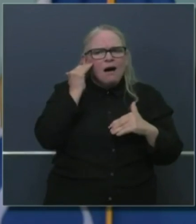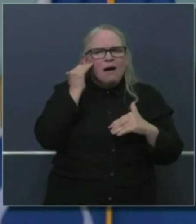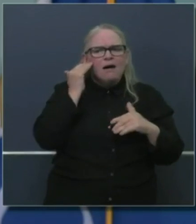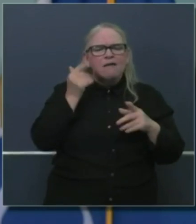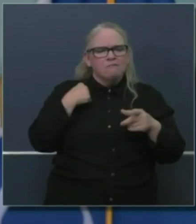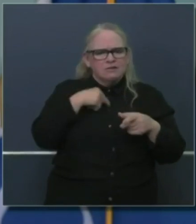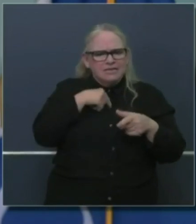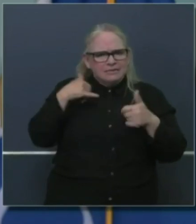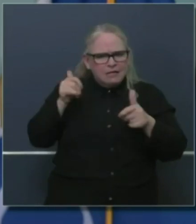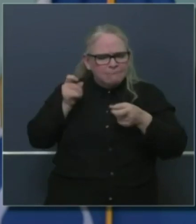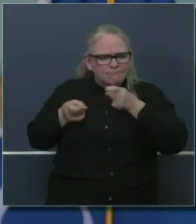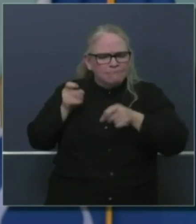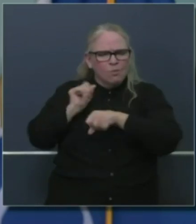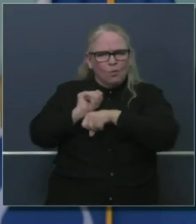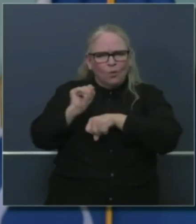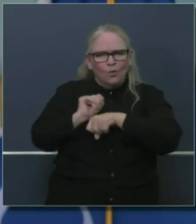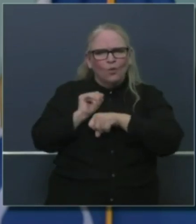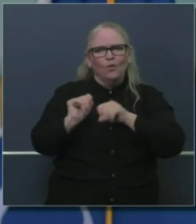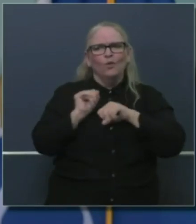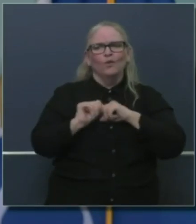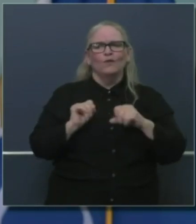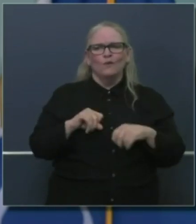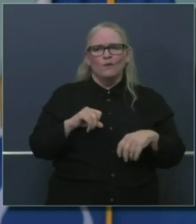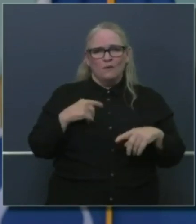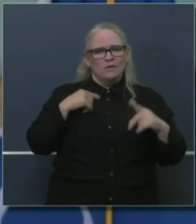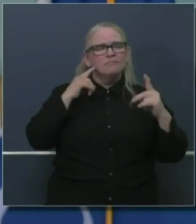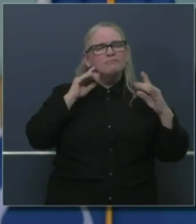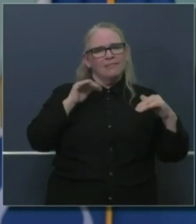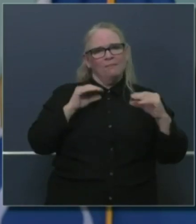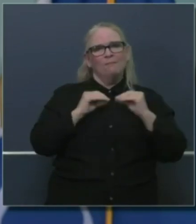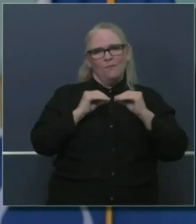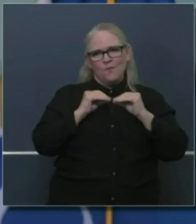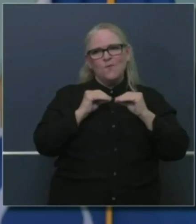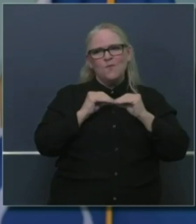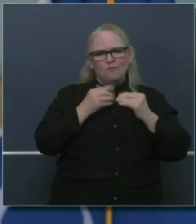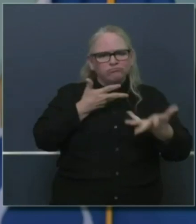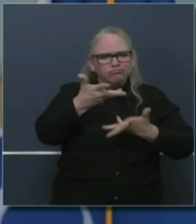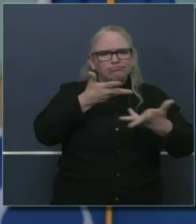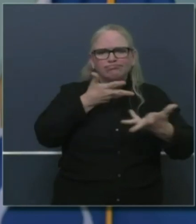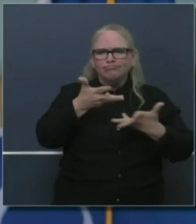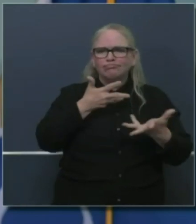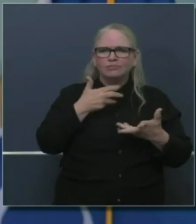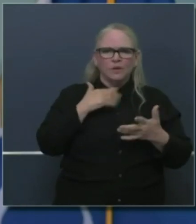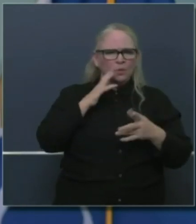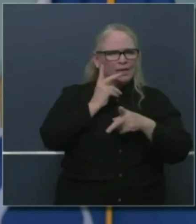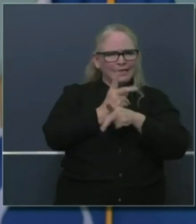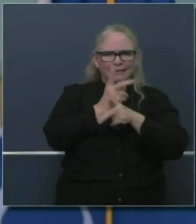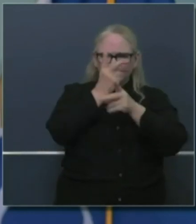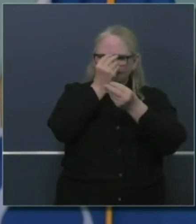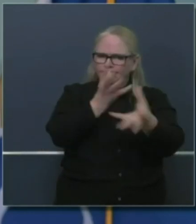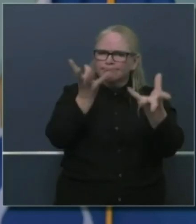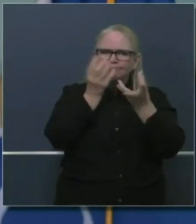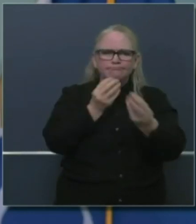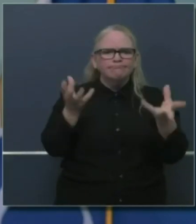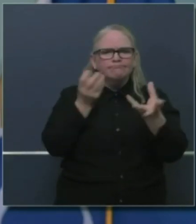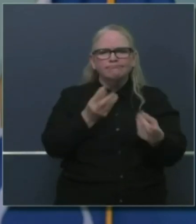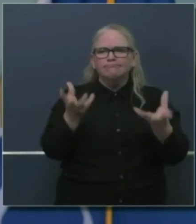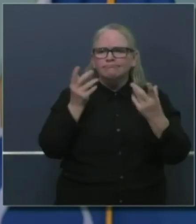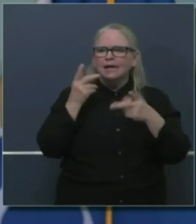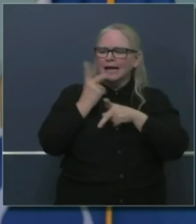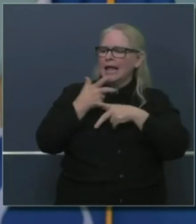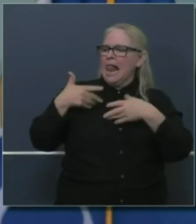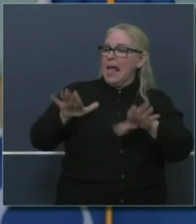we anticipate more engagement, and obviously more engagement, more mixing of individuals puts